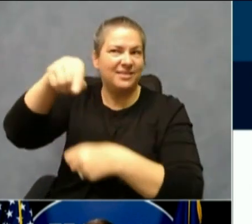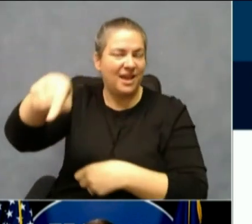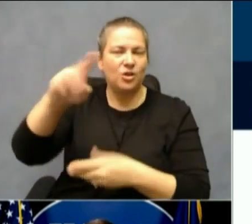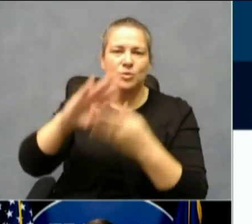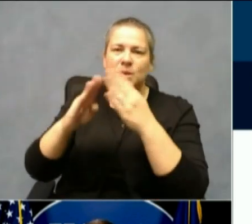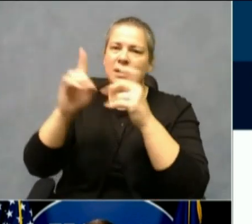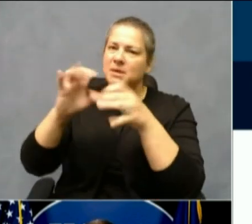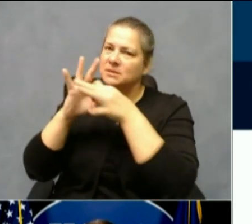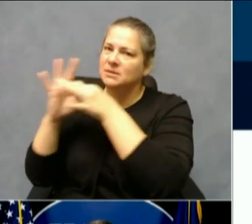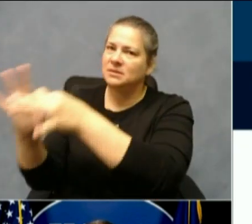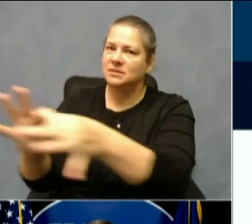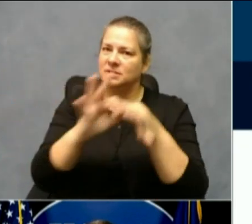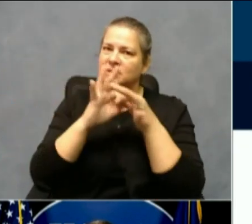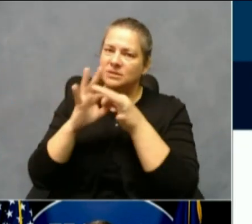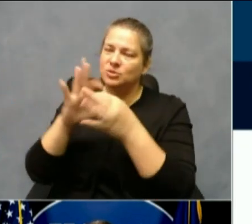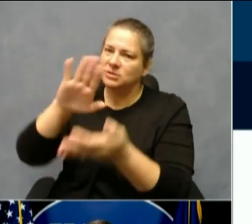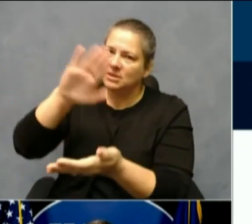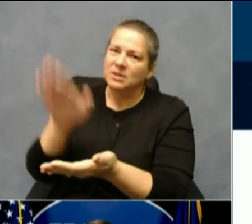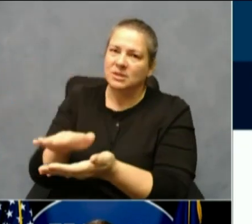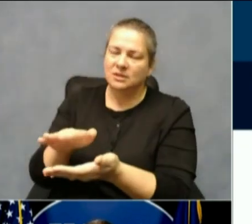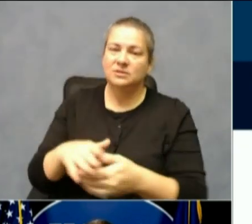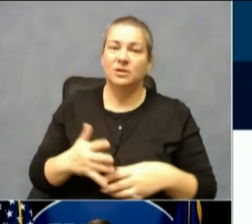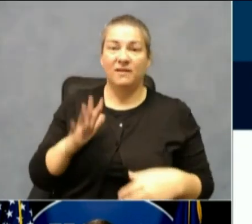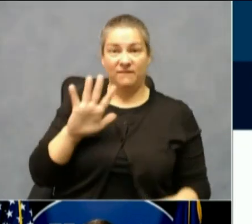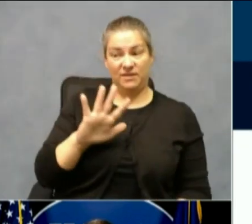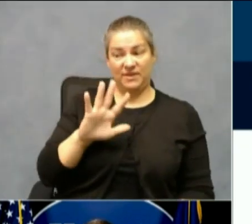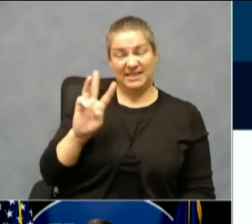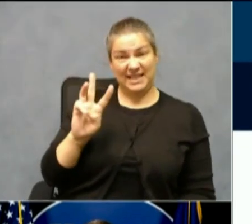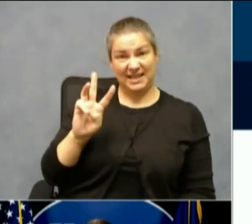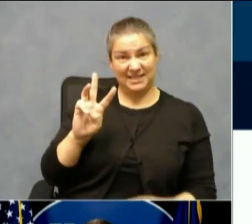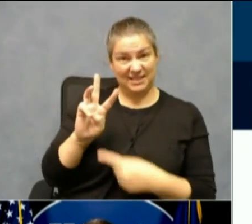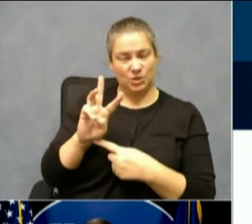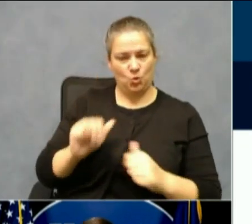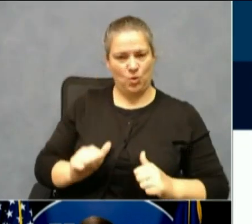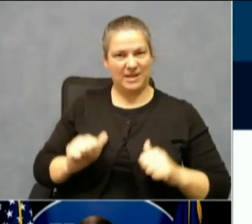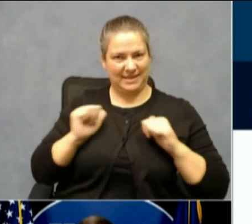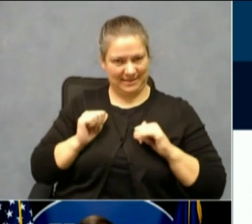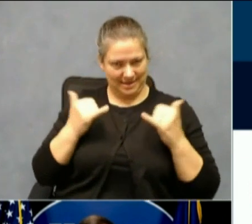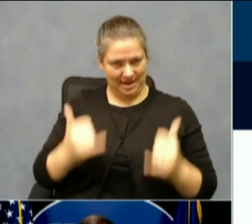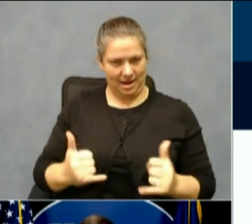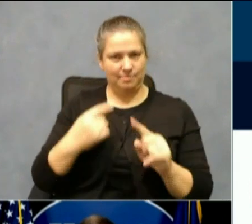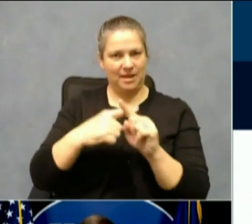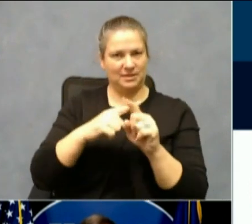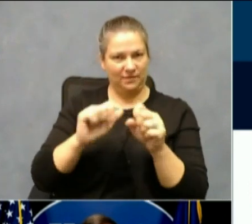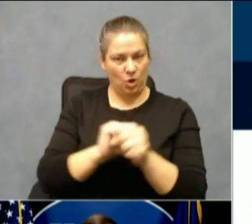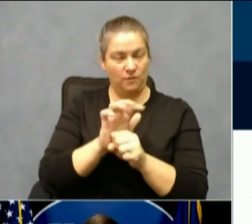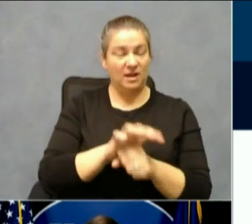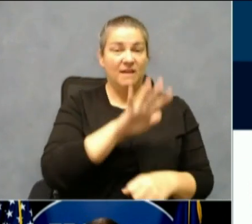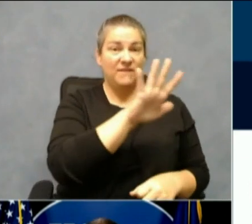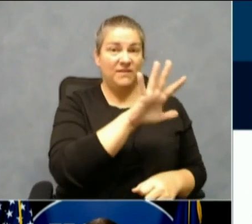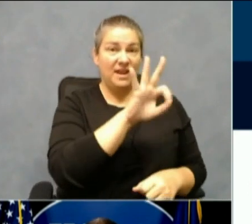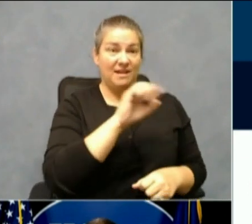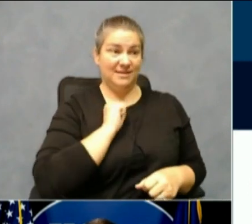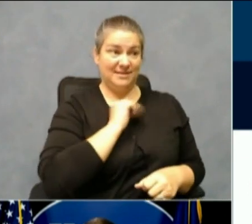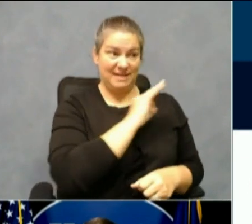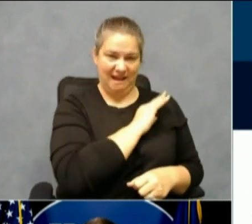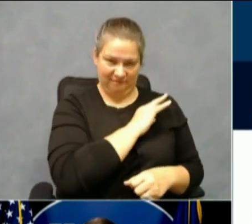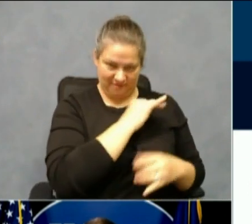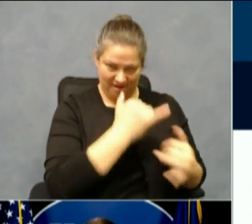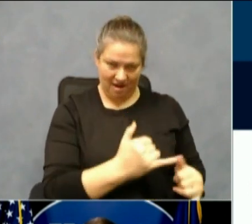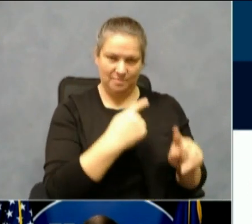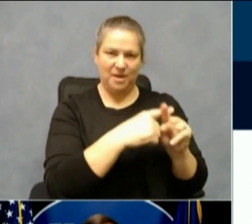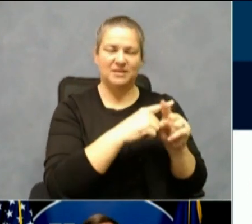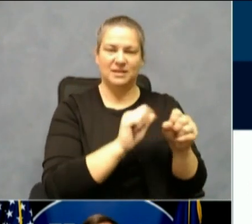cases. So 56 new residents testing positive, 59 new staff members. We've identified